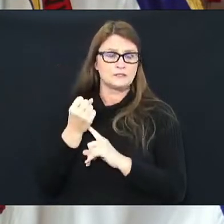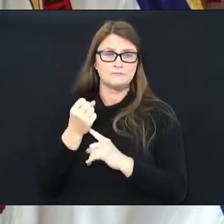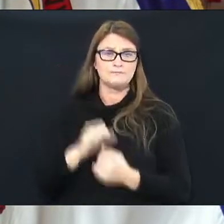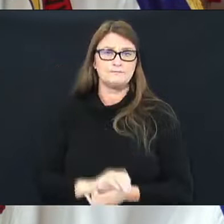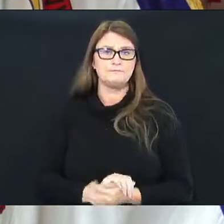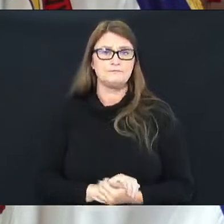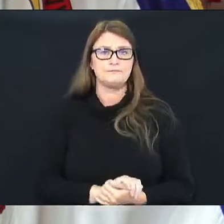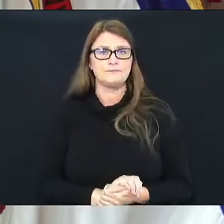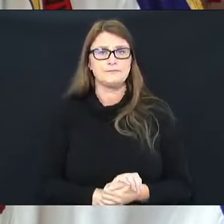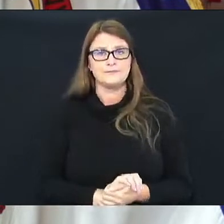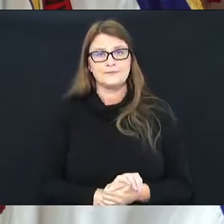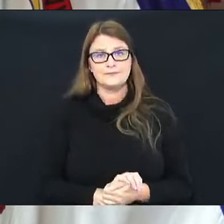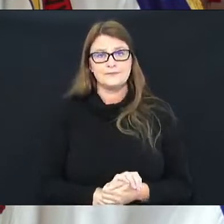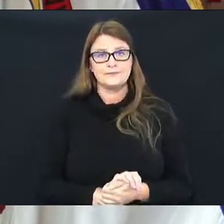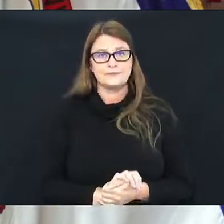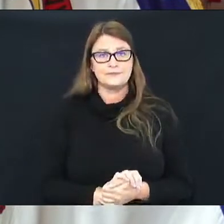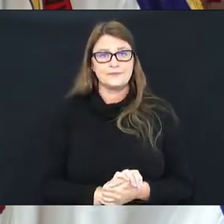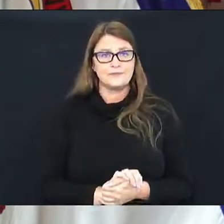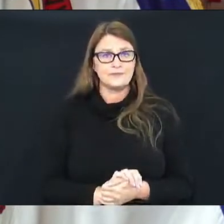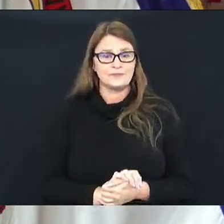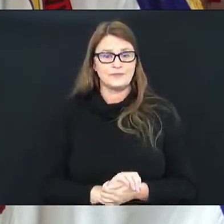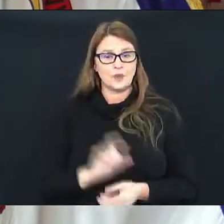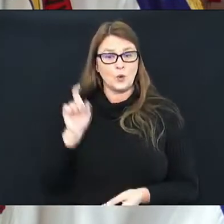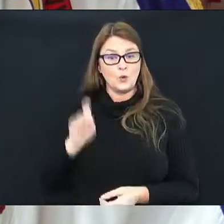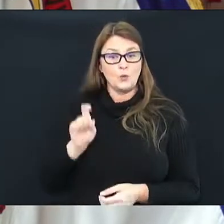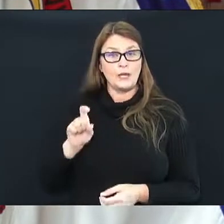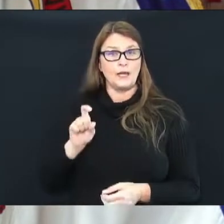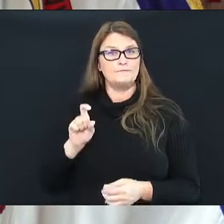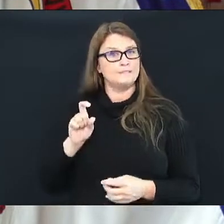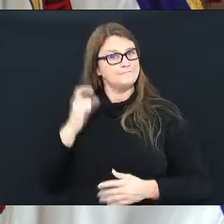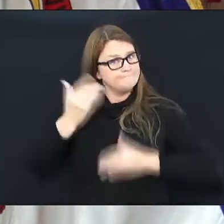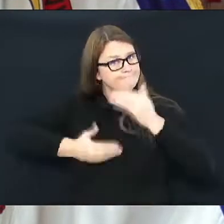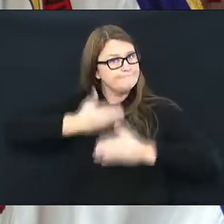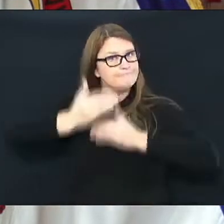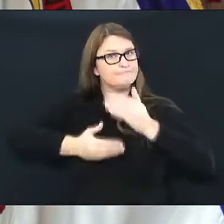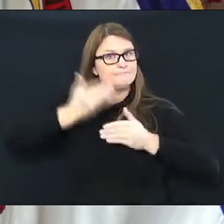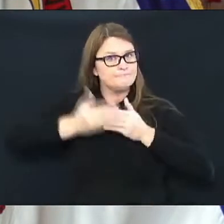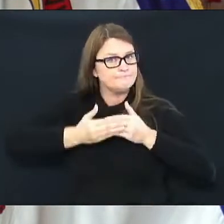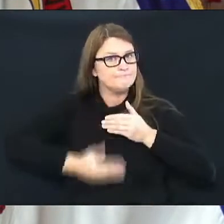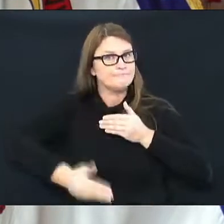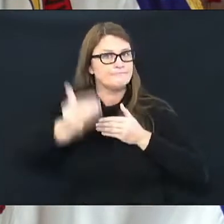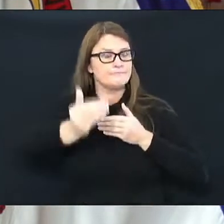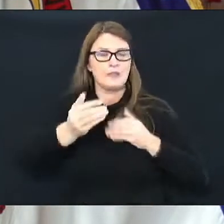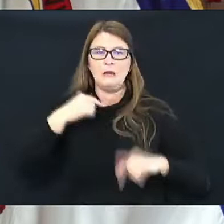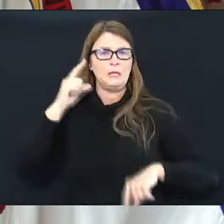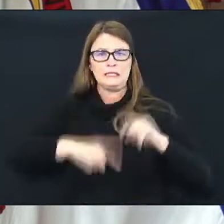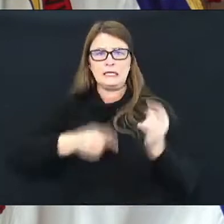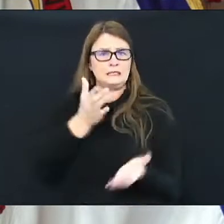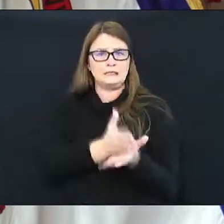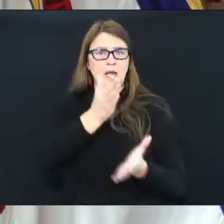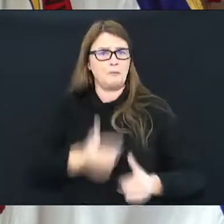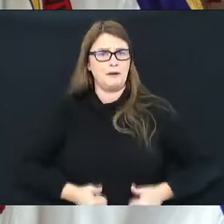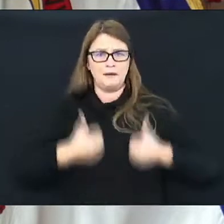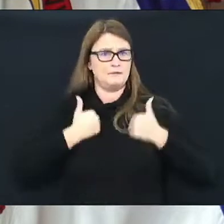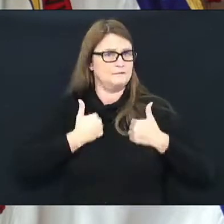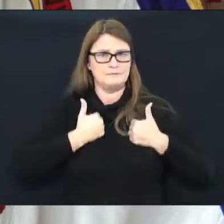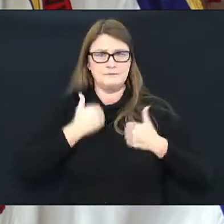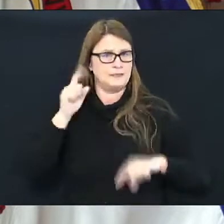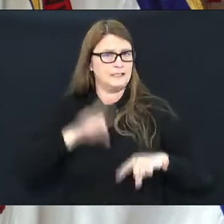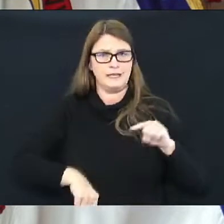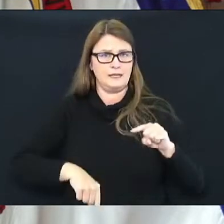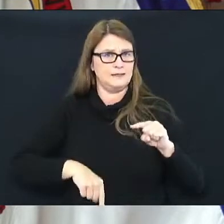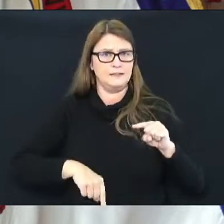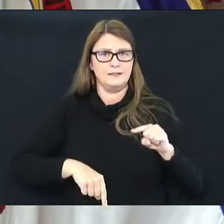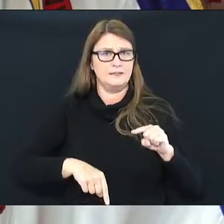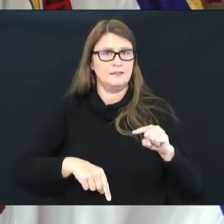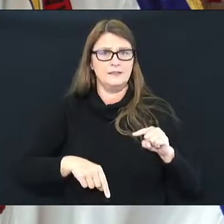But we've got to go on. We can't stop. We can't just huddle up and be